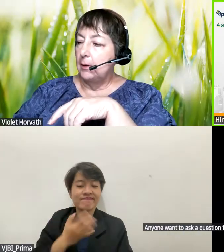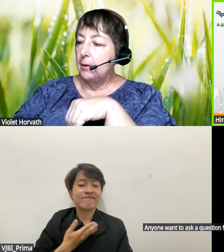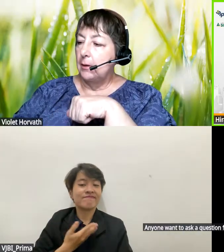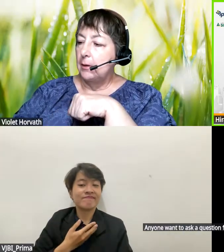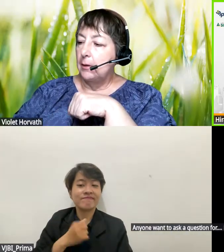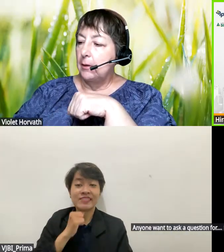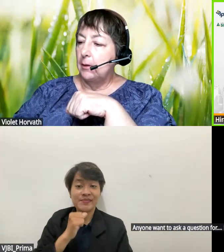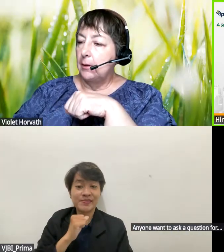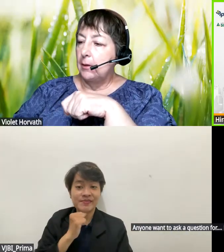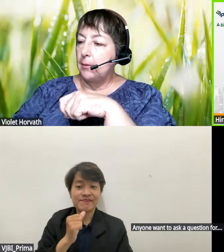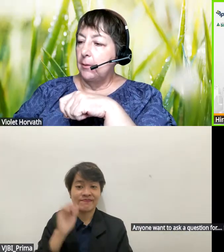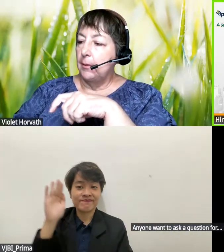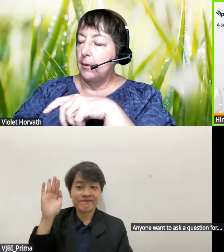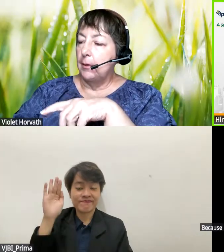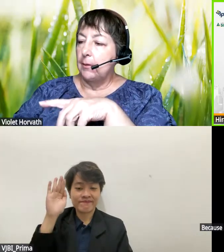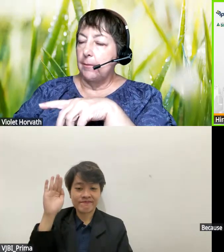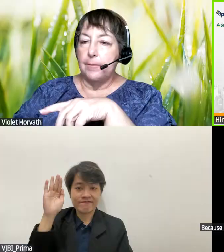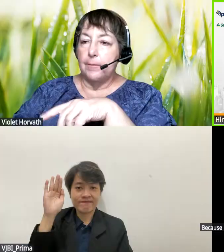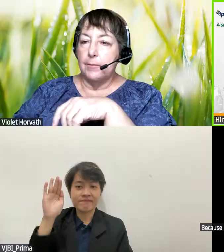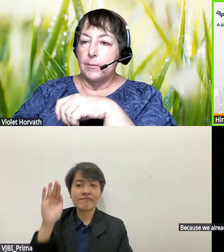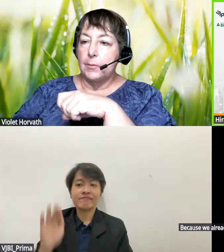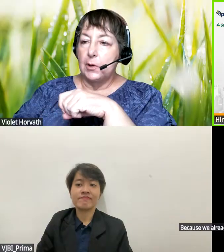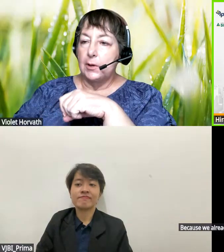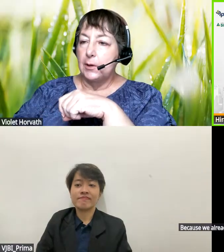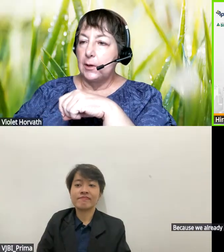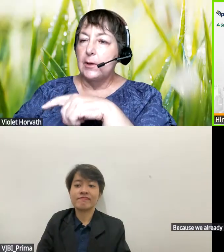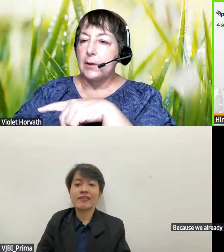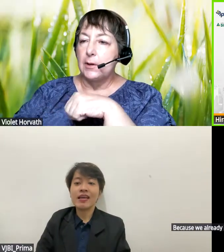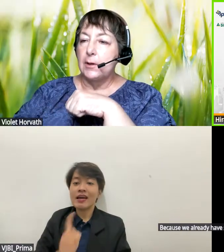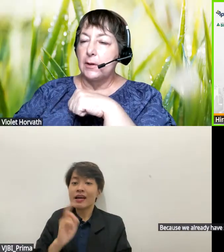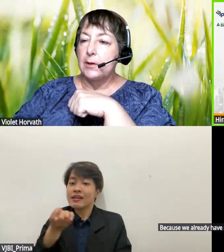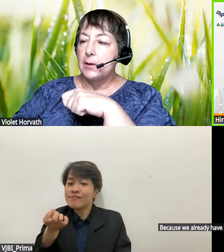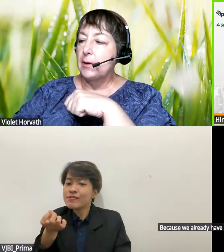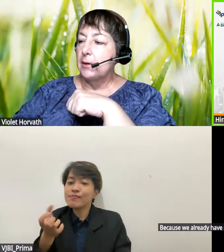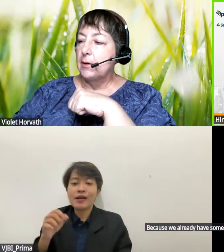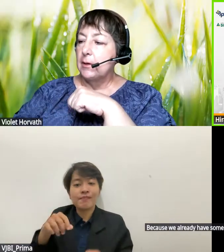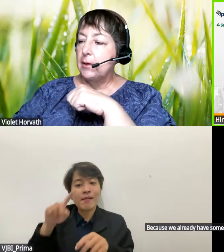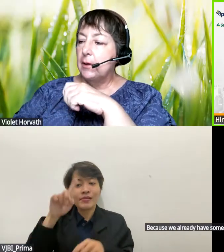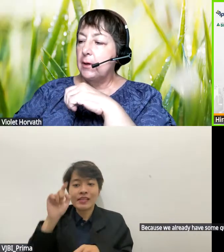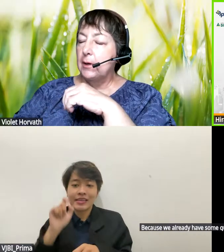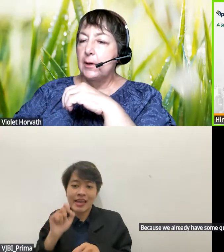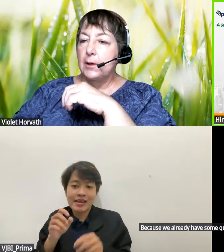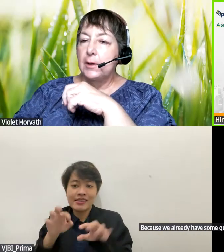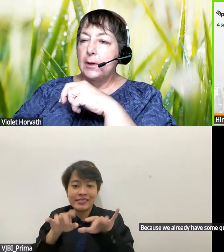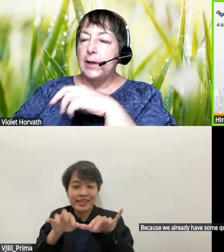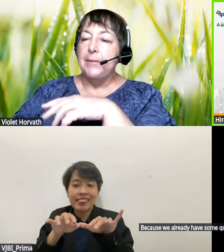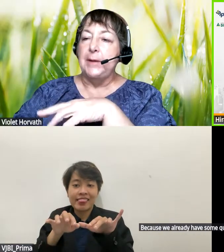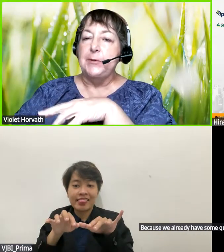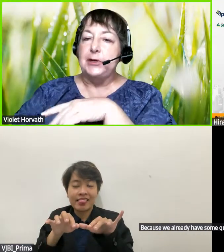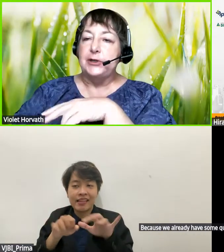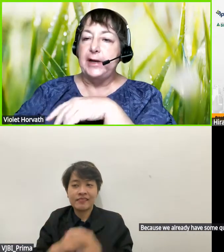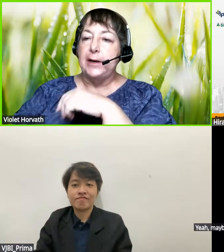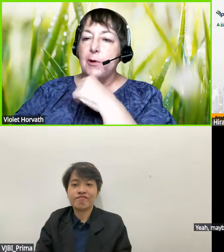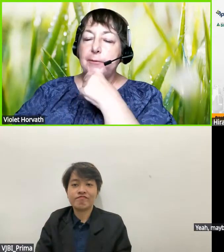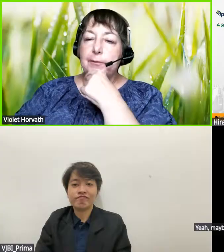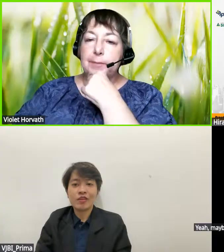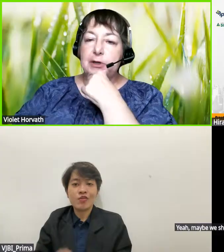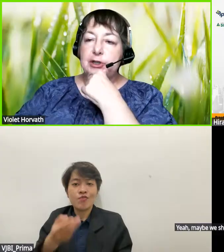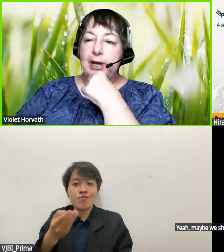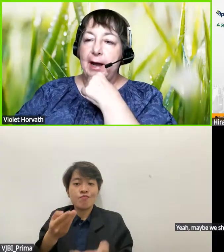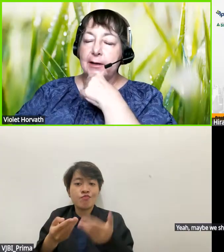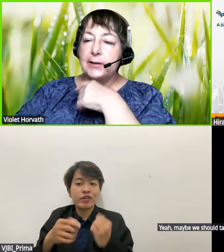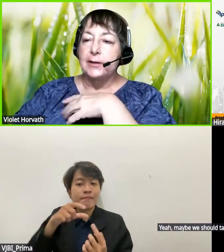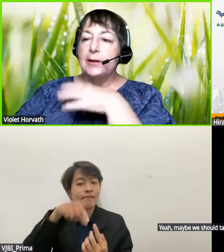directly? Because we already have some questions in the chat box. Yeah, maybe we should take one from